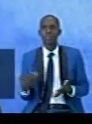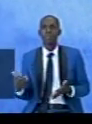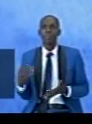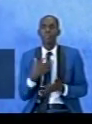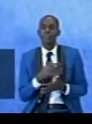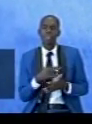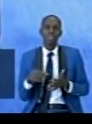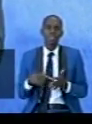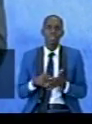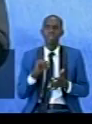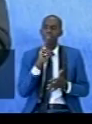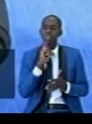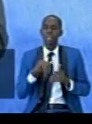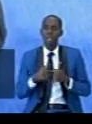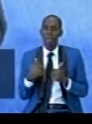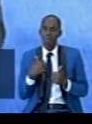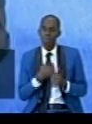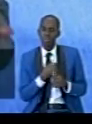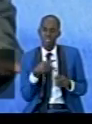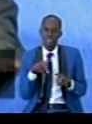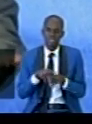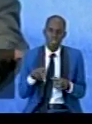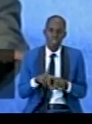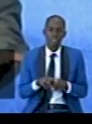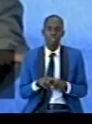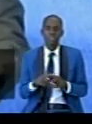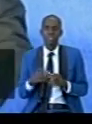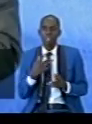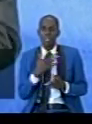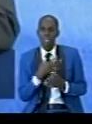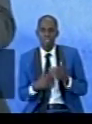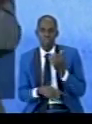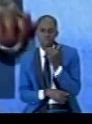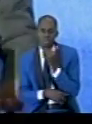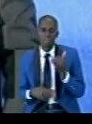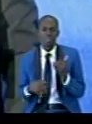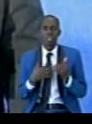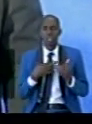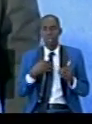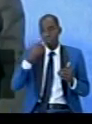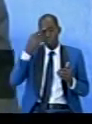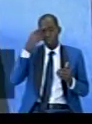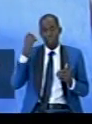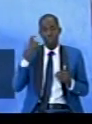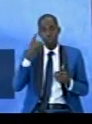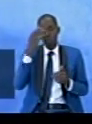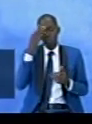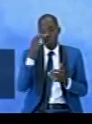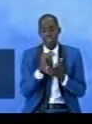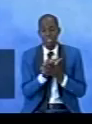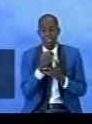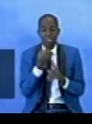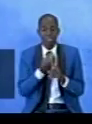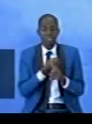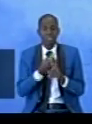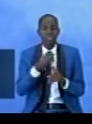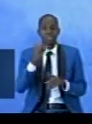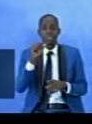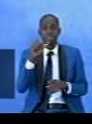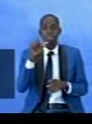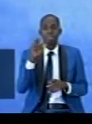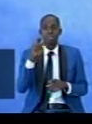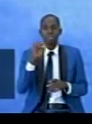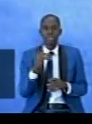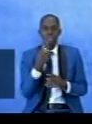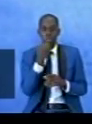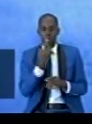we perpetrate corruption, and you know all that. And because you know, salary alone will not do. We cannot